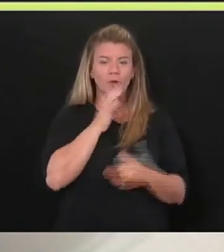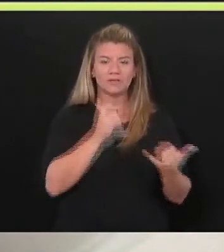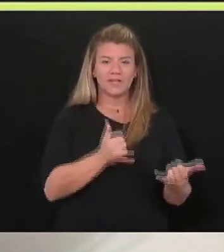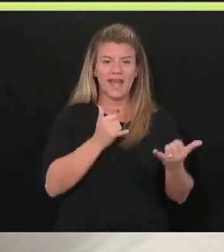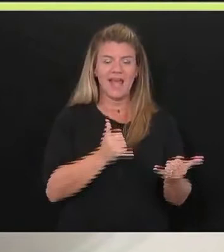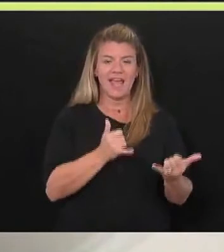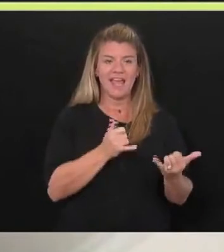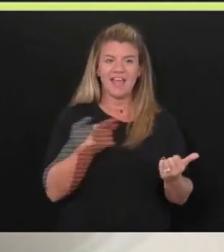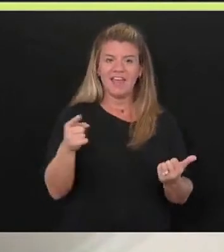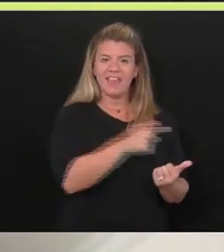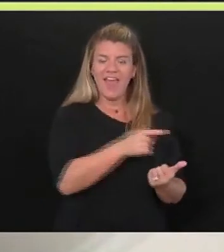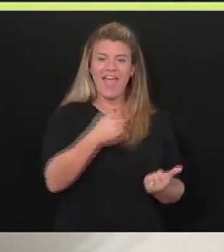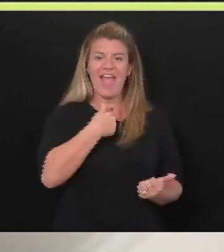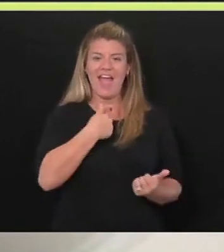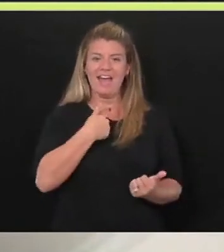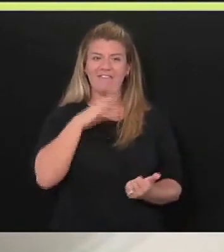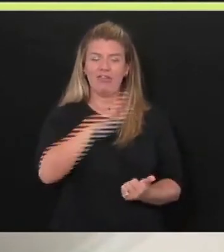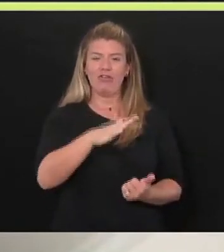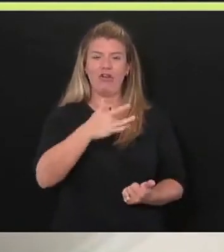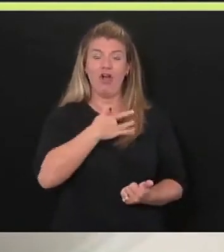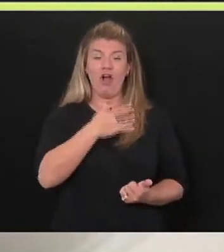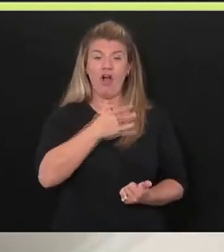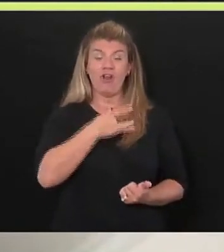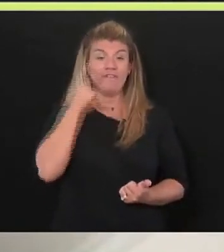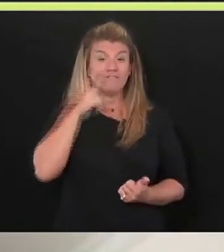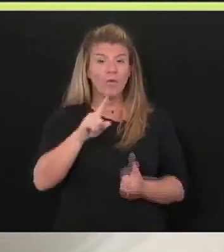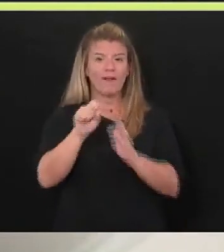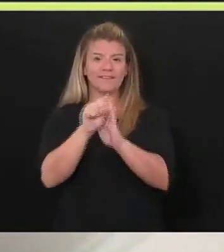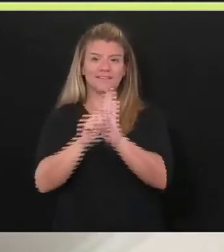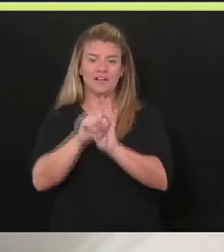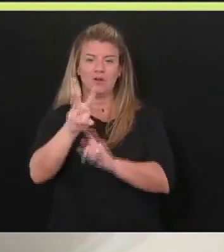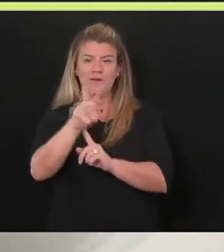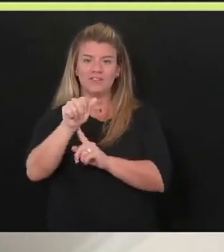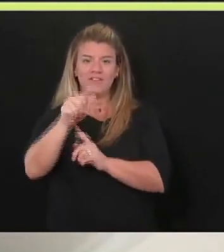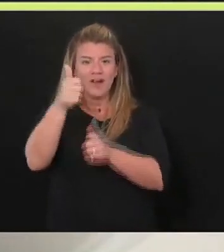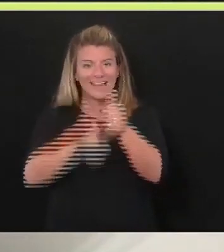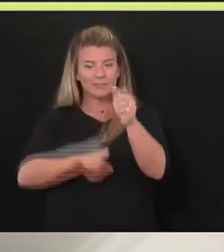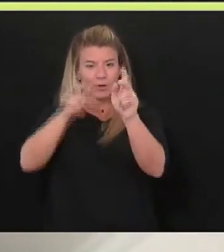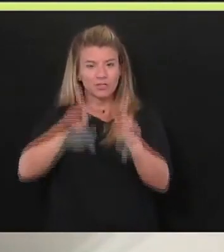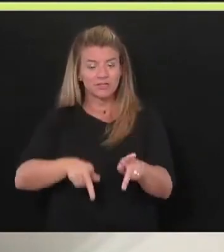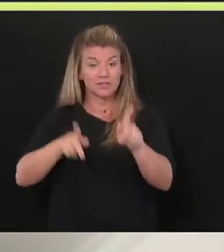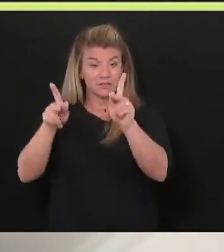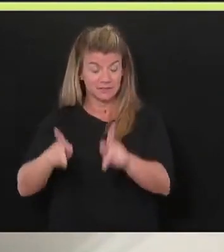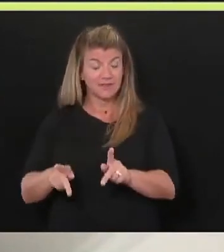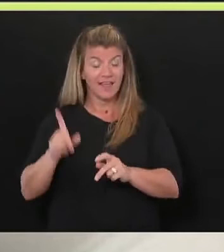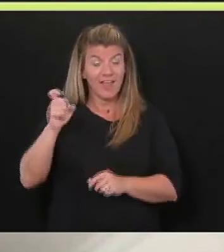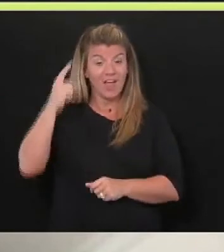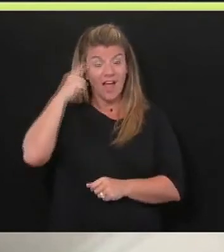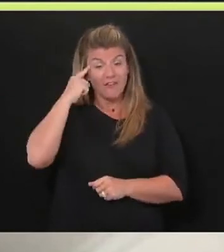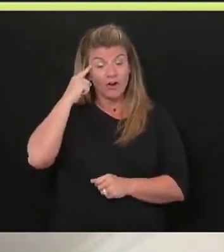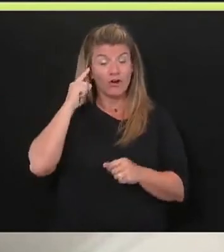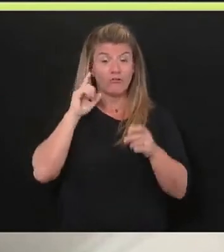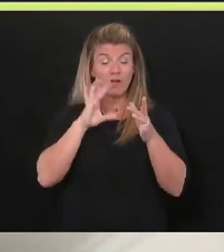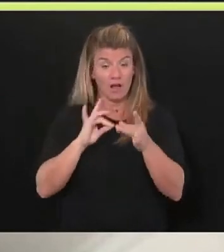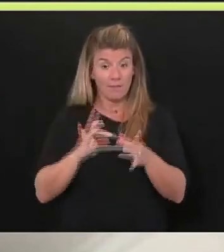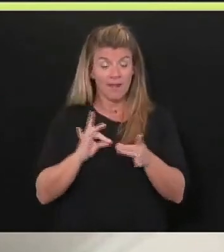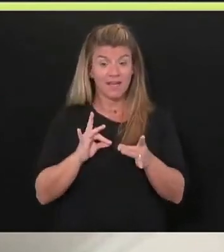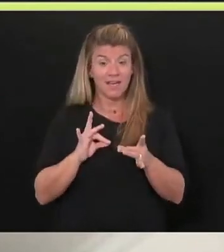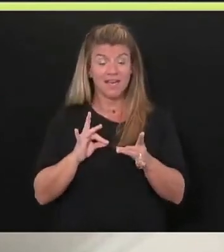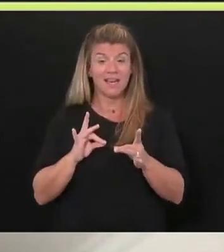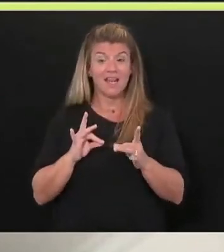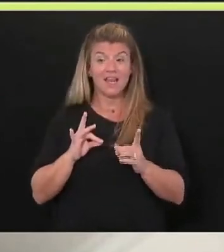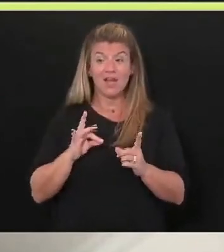really has in their heart for the state of West Virginia and for each citizen. As the governor said, we